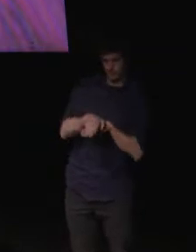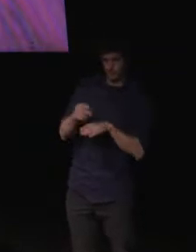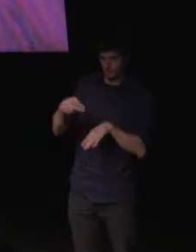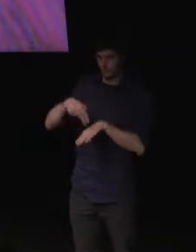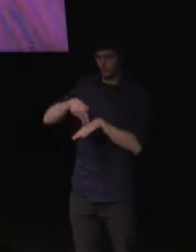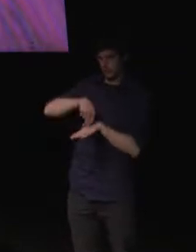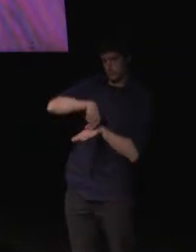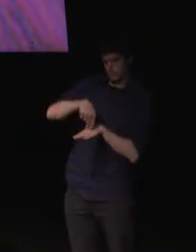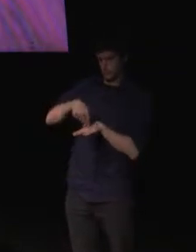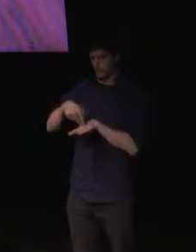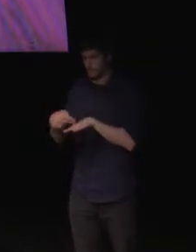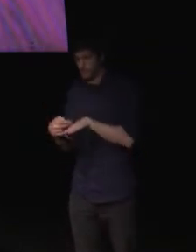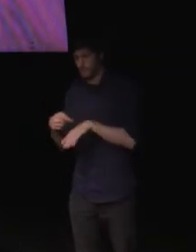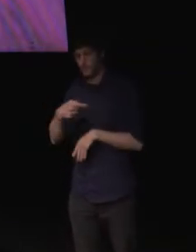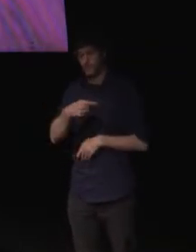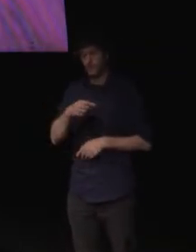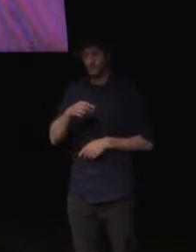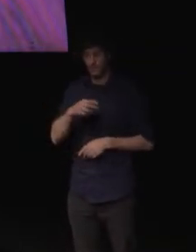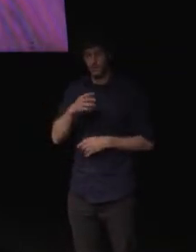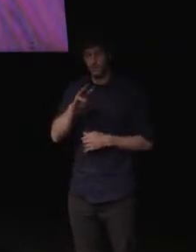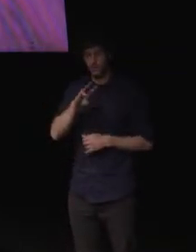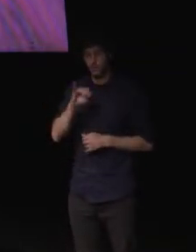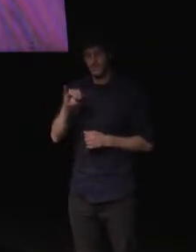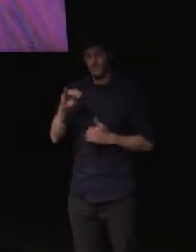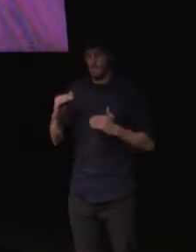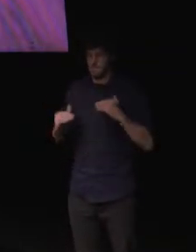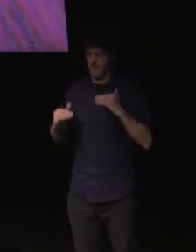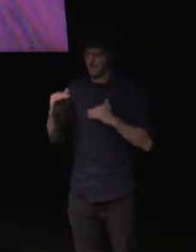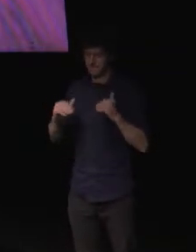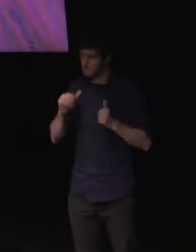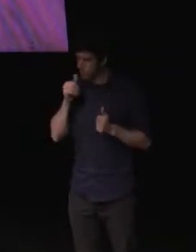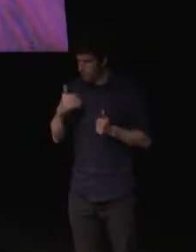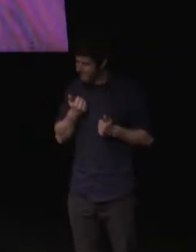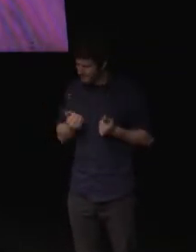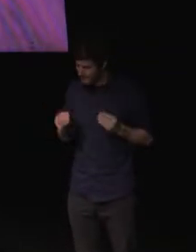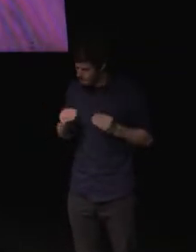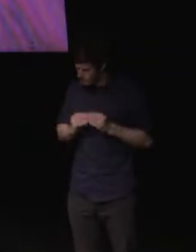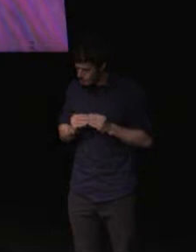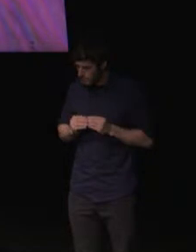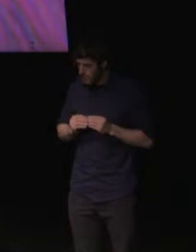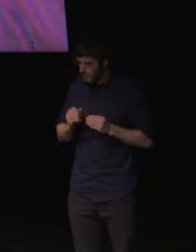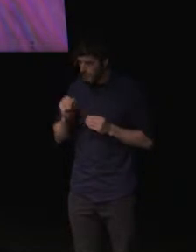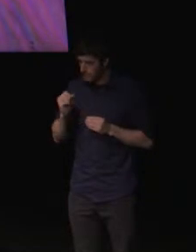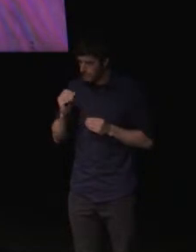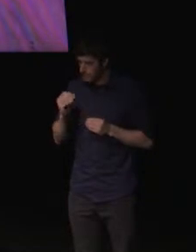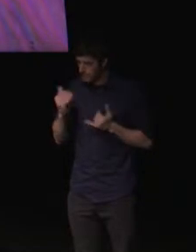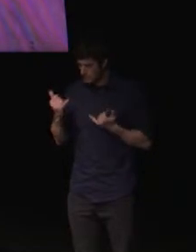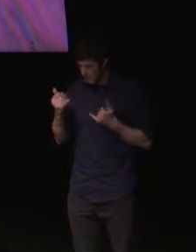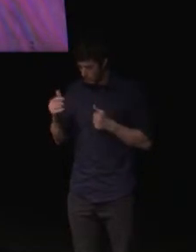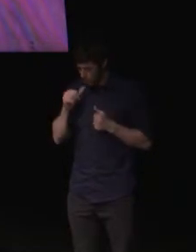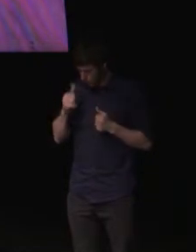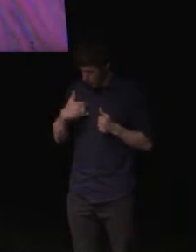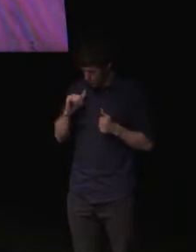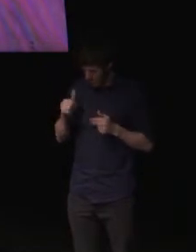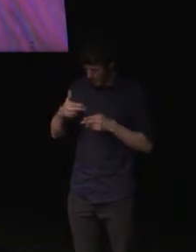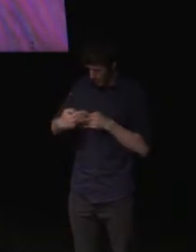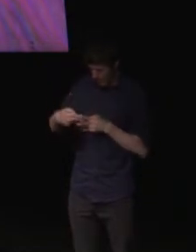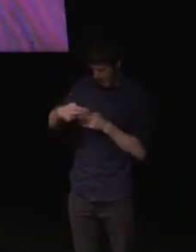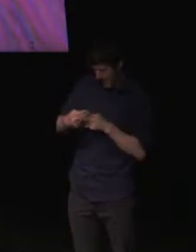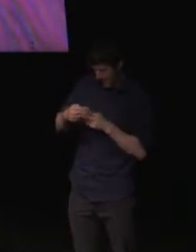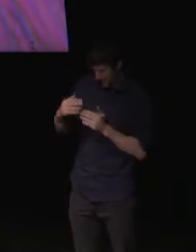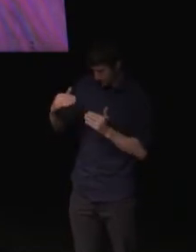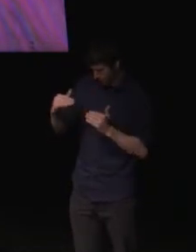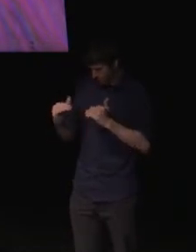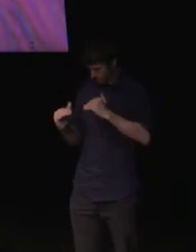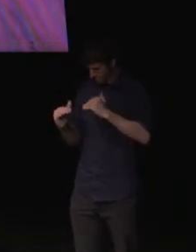out, they don't have this Wii balance board anymore. So leaning to left and right, you don't have that kind of weight shift feel that the original Wii had.